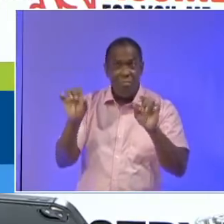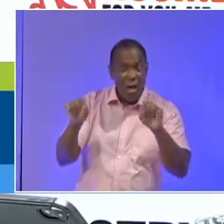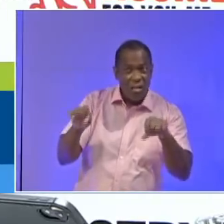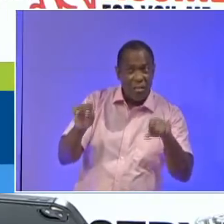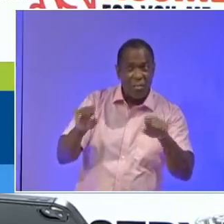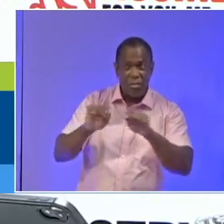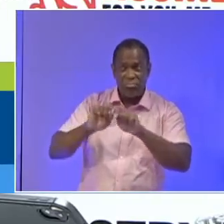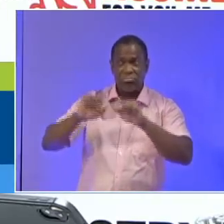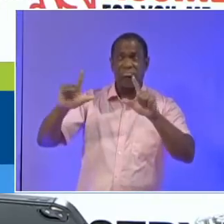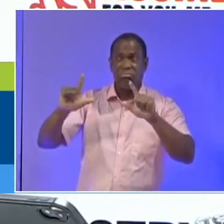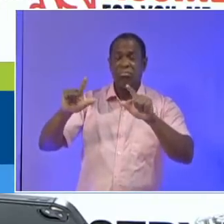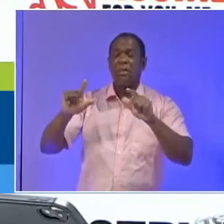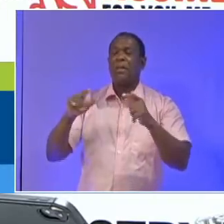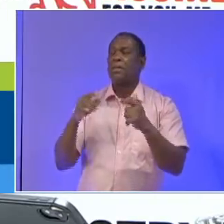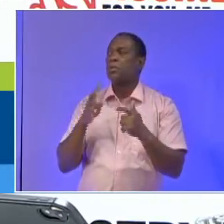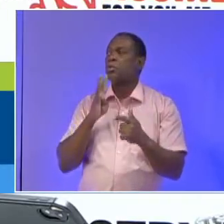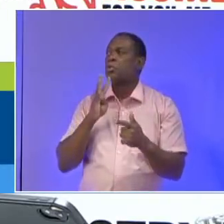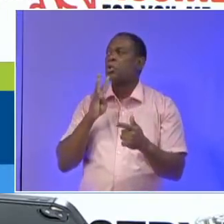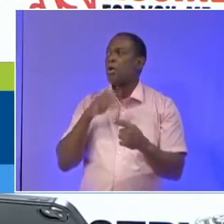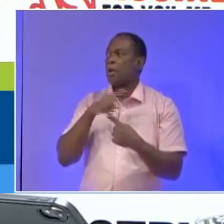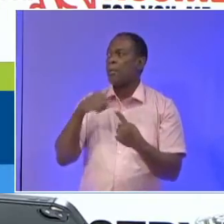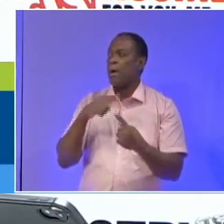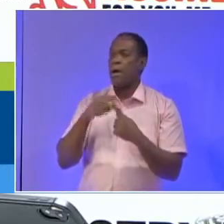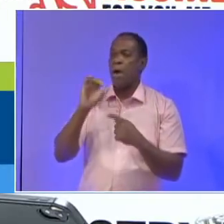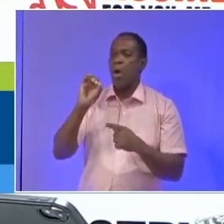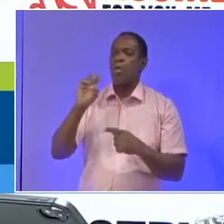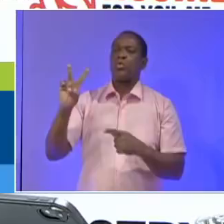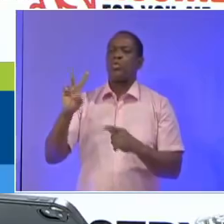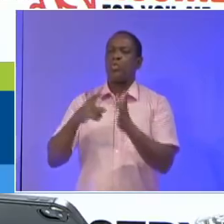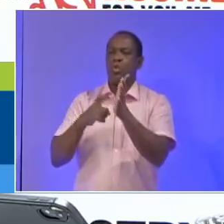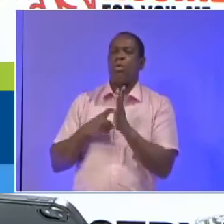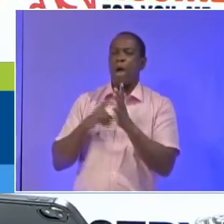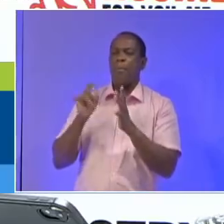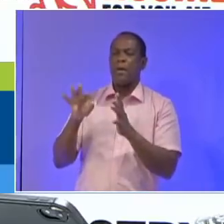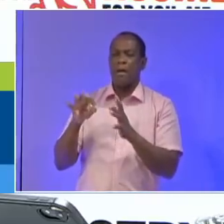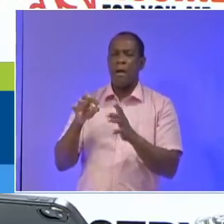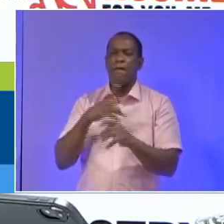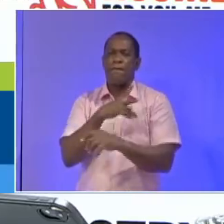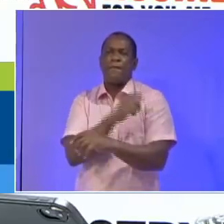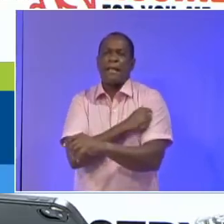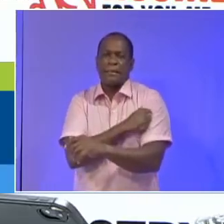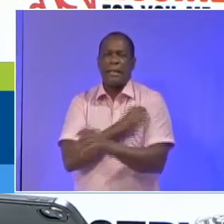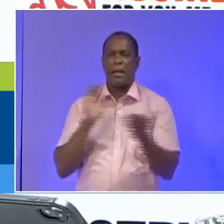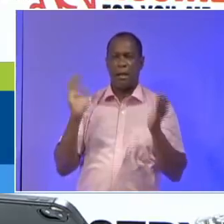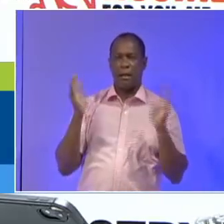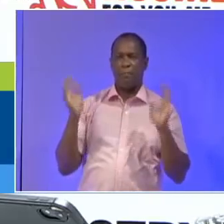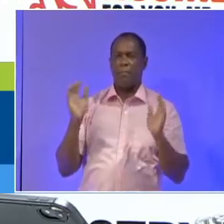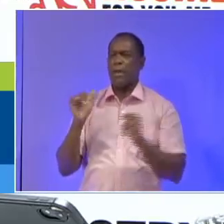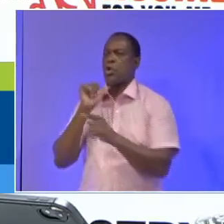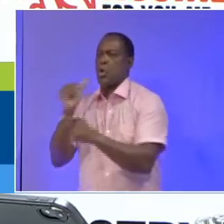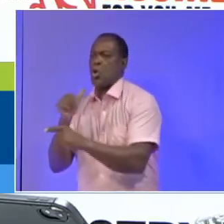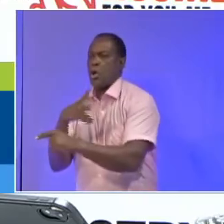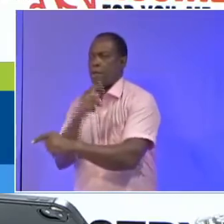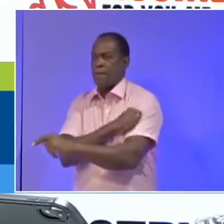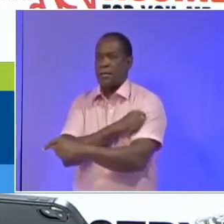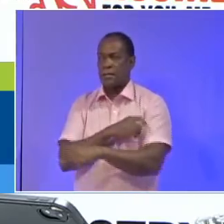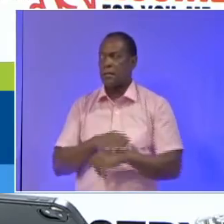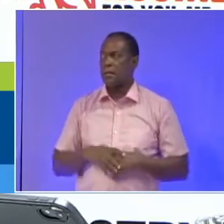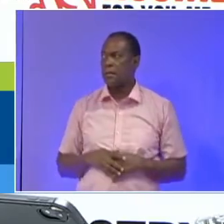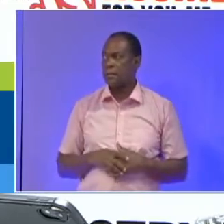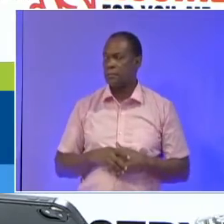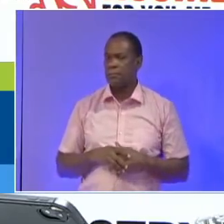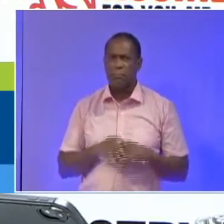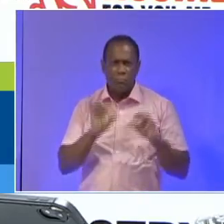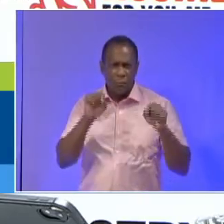slide where he spoke about the oxygen requirements of the vaccinated versus the unvaccinated with that green bar. Could